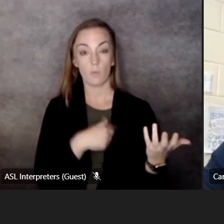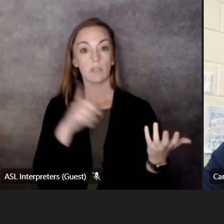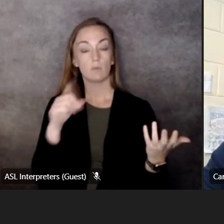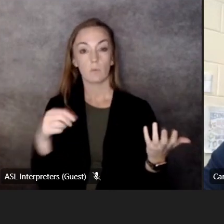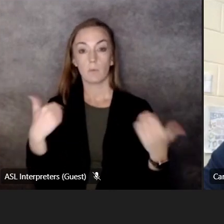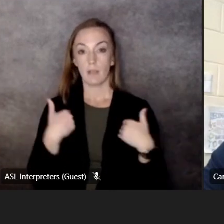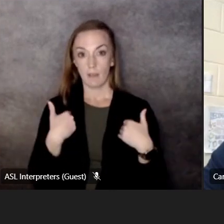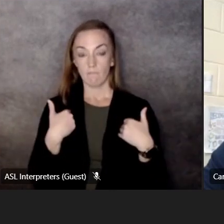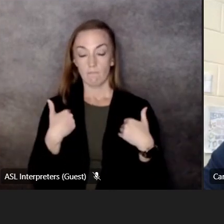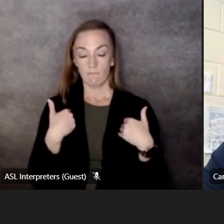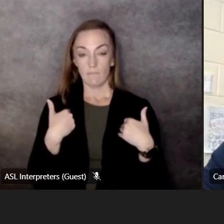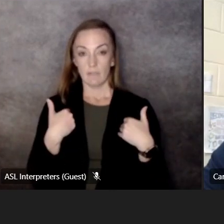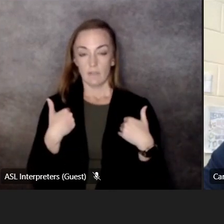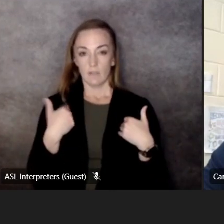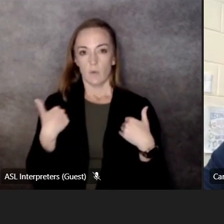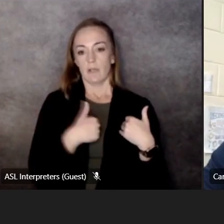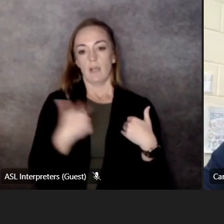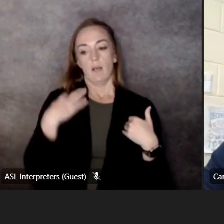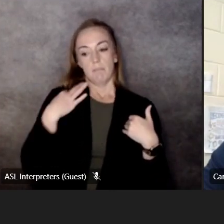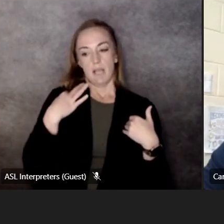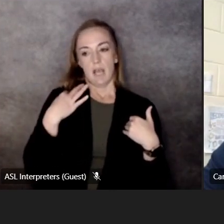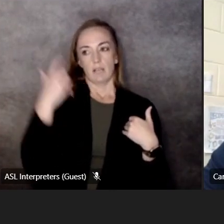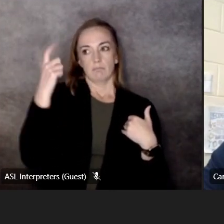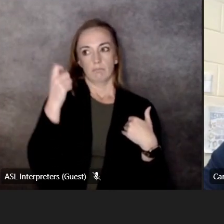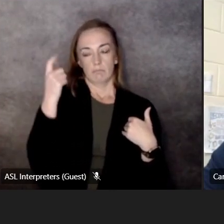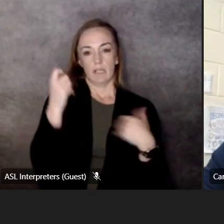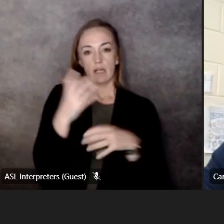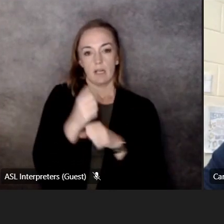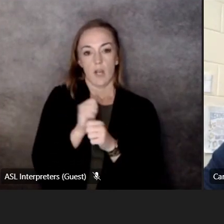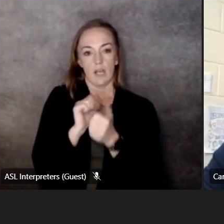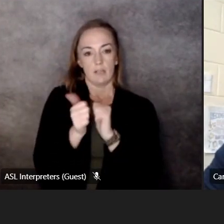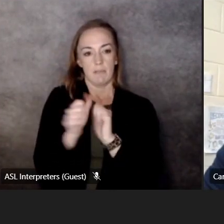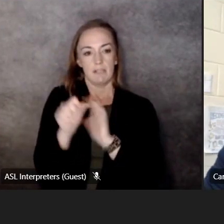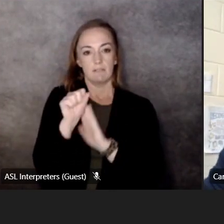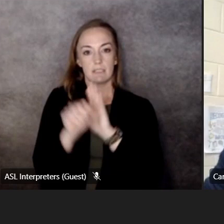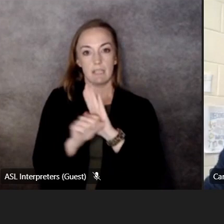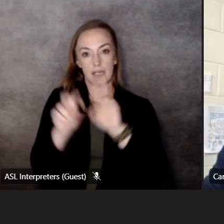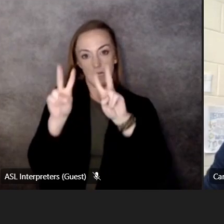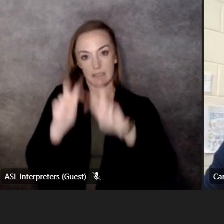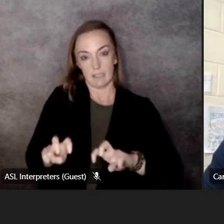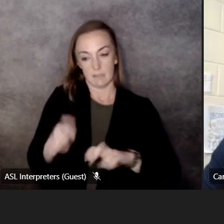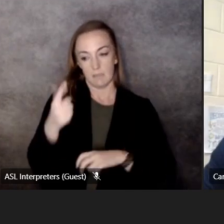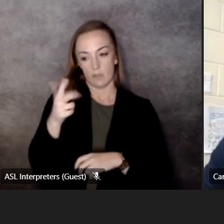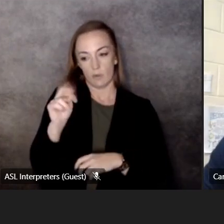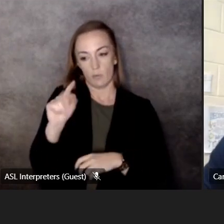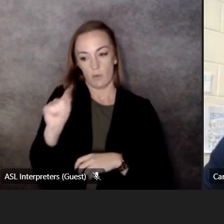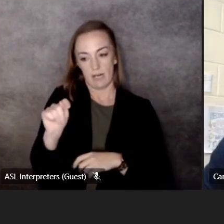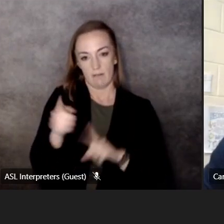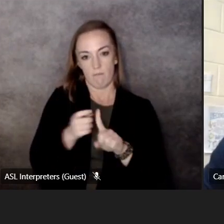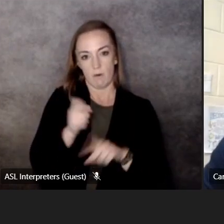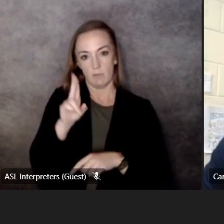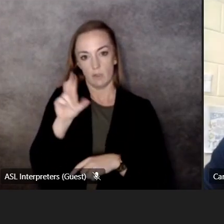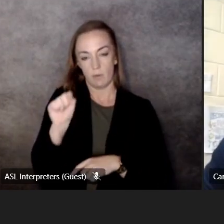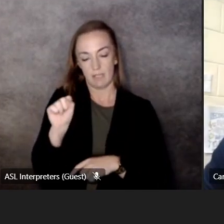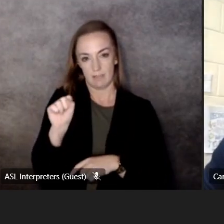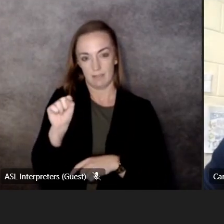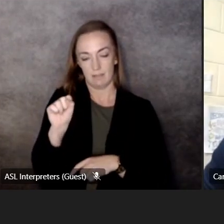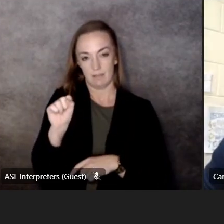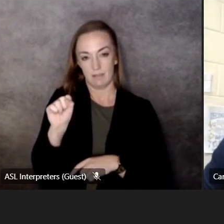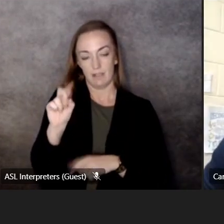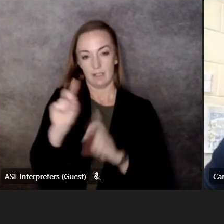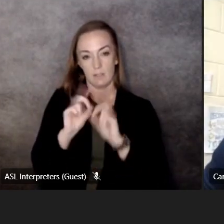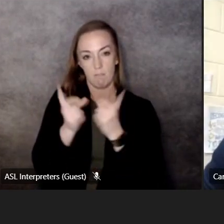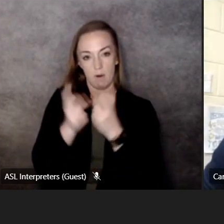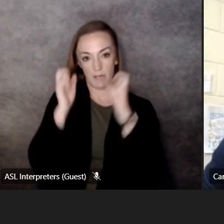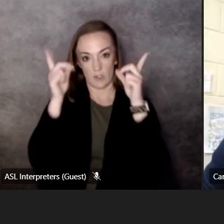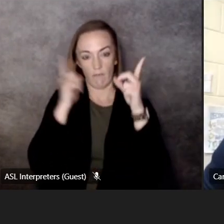we applied for and received a competitive state assessment grant from the U.S. Department of Education to redesign and